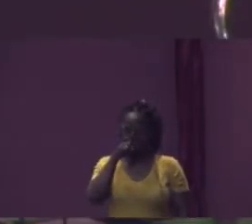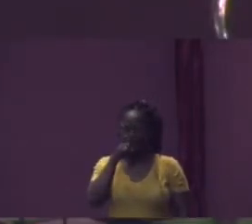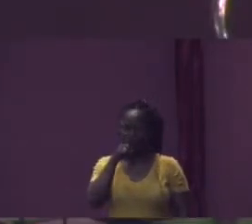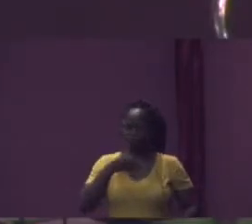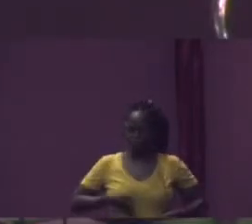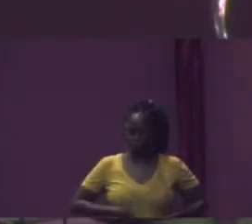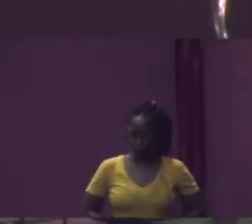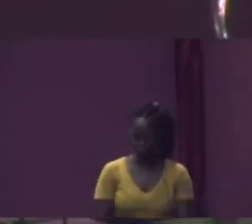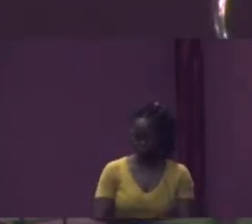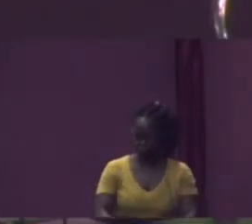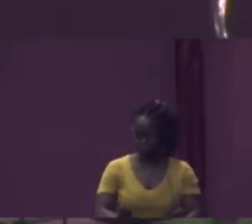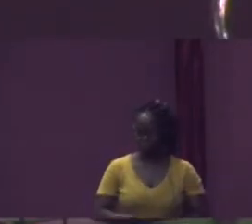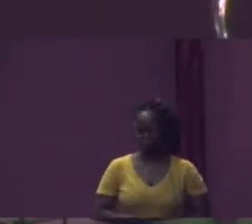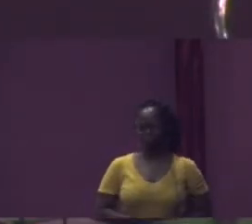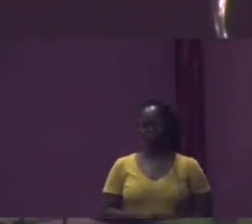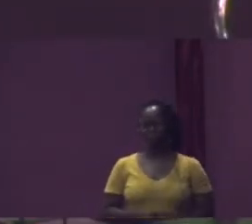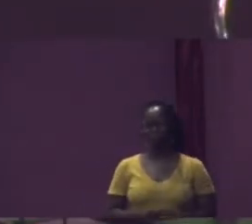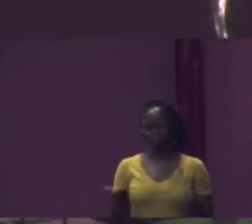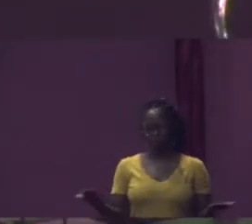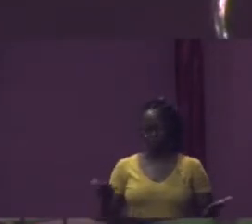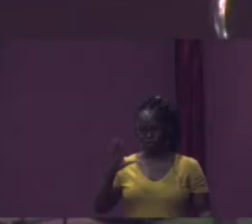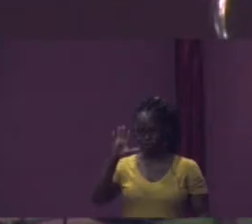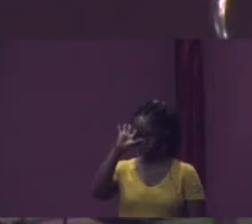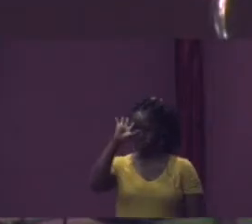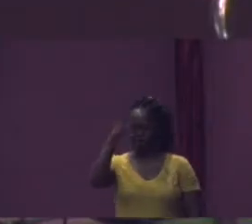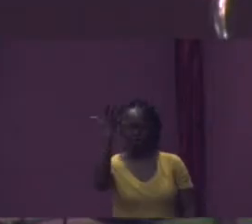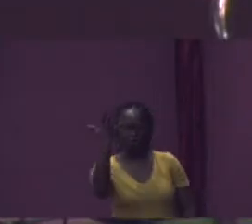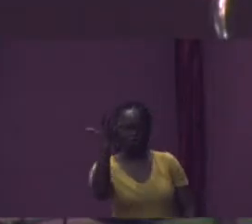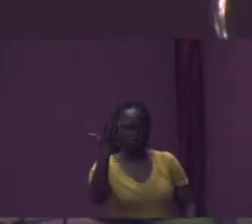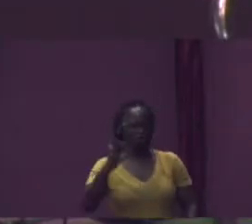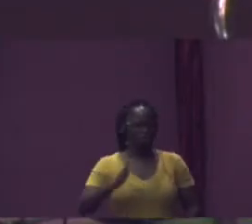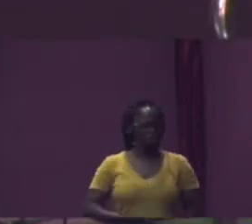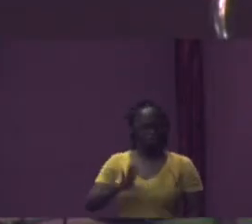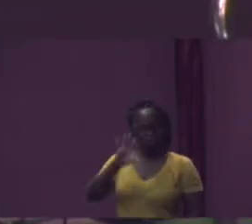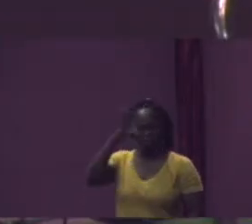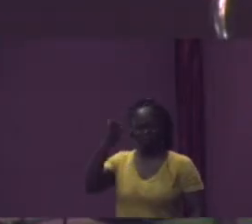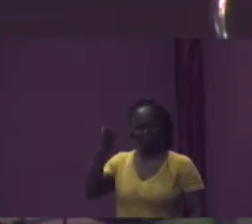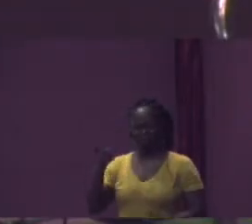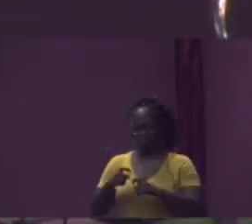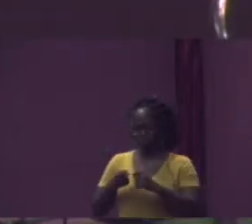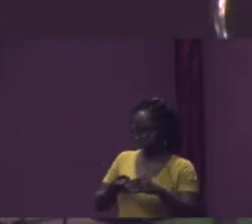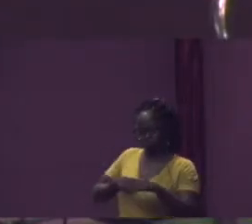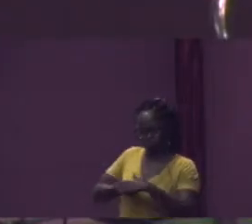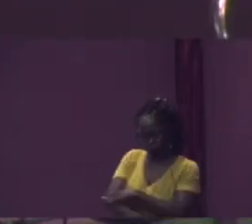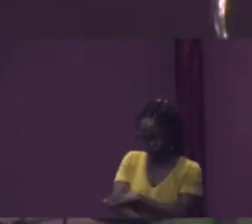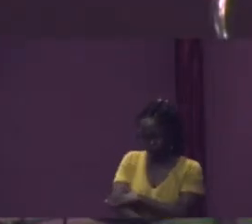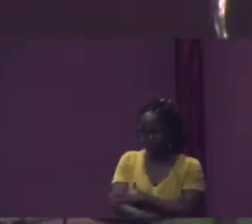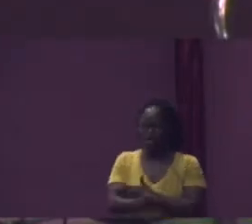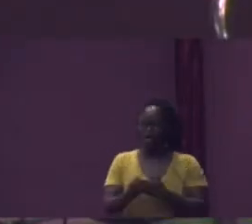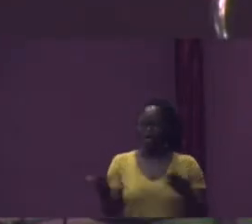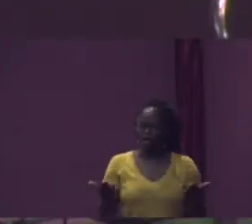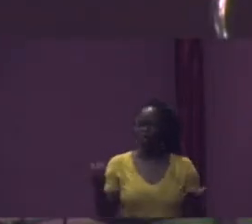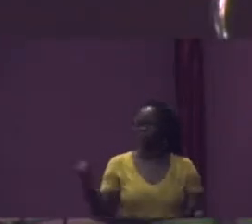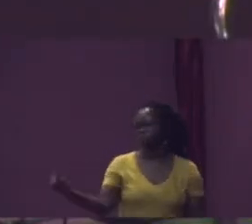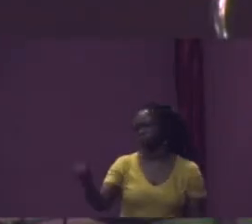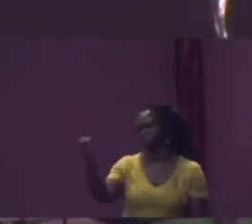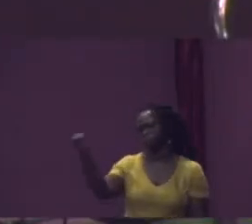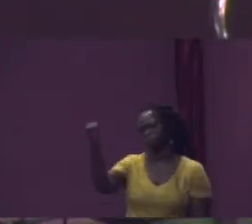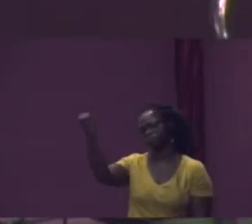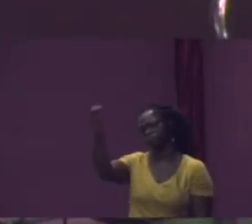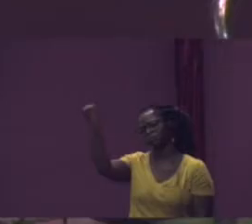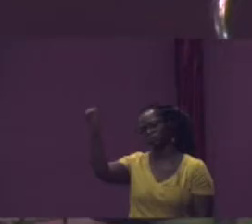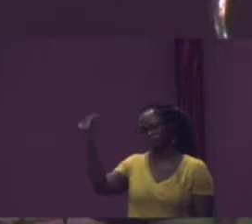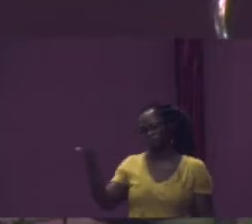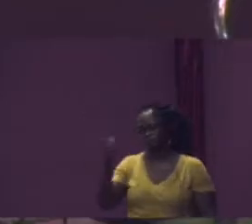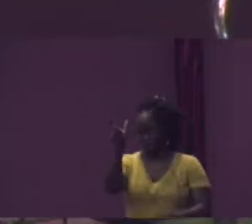teams. As a result, obstetrics became more authoritative and interventionist, but patients also increasingly blamed